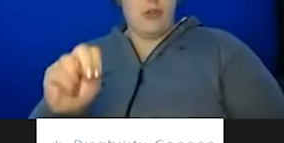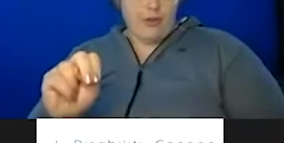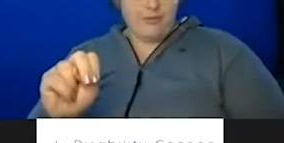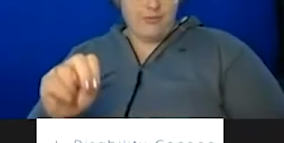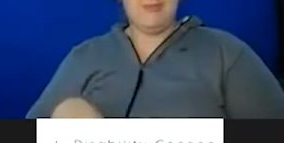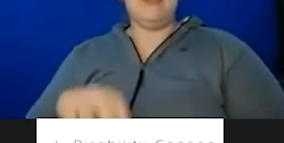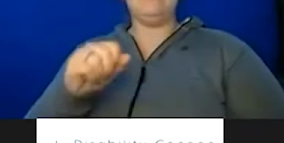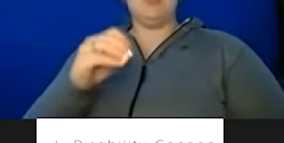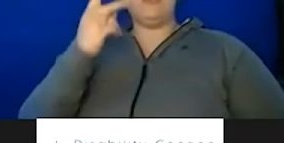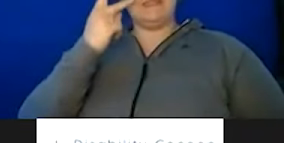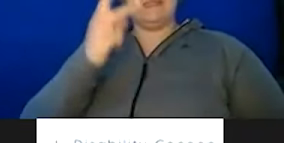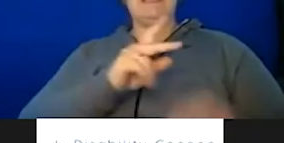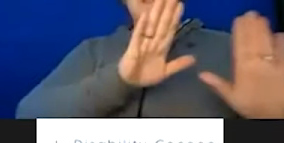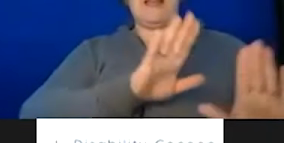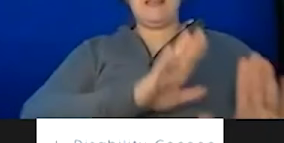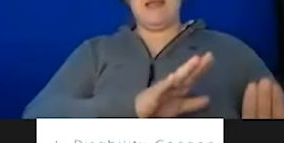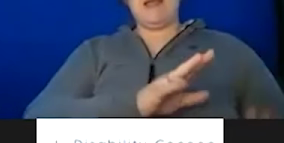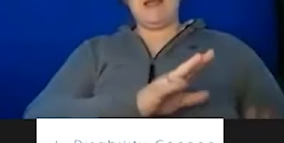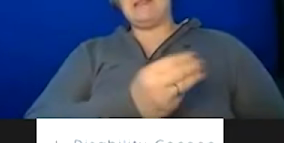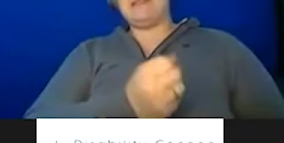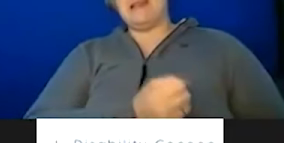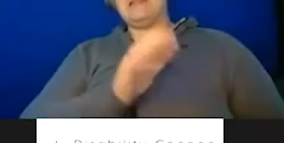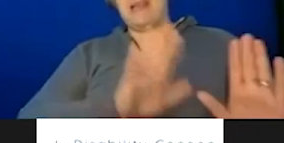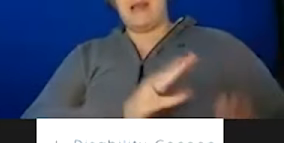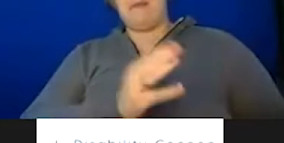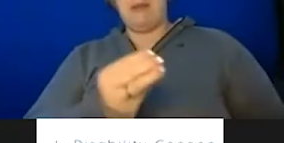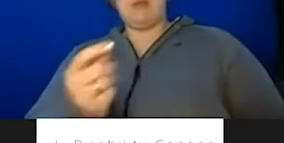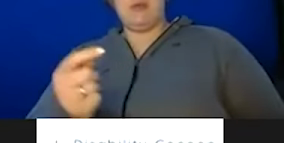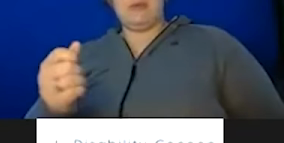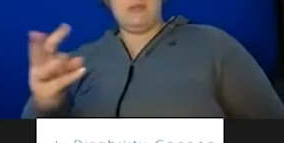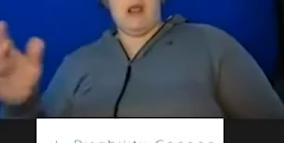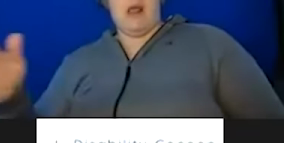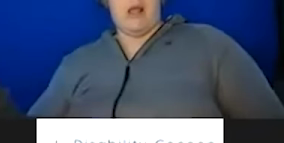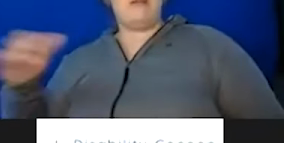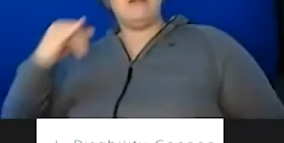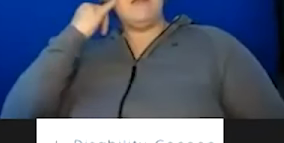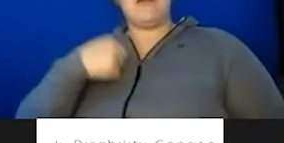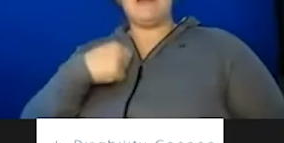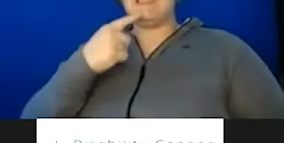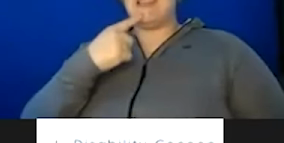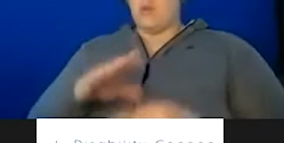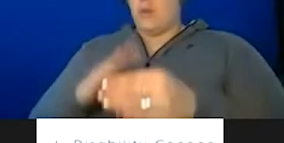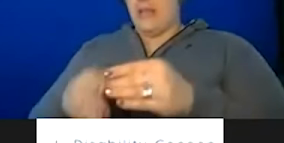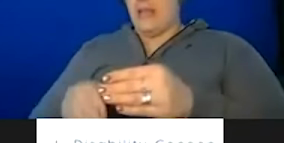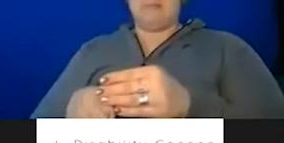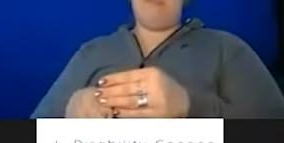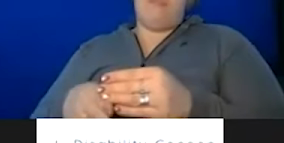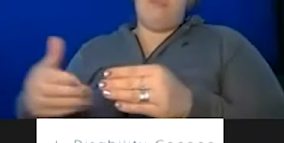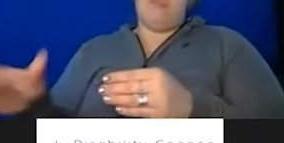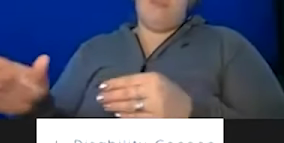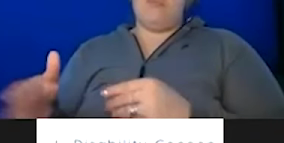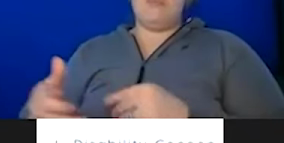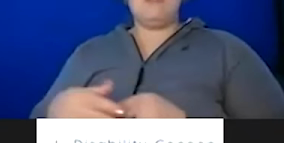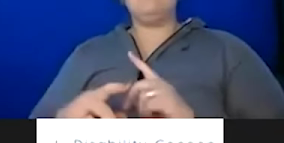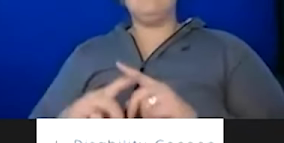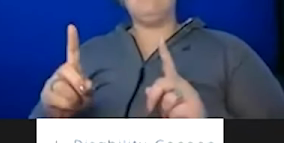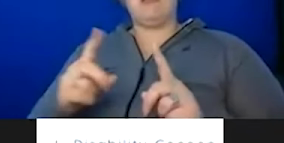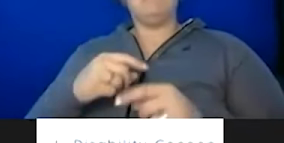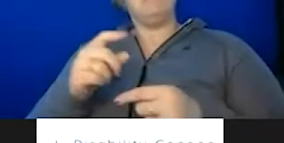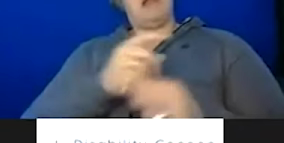there. But let's say that I don't really care about Saturdays and Sundays. I really only care about Monday through Friday. So if I tap